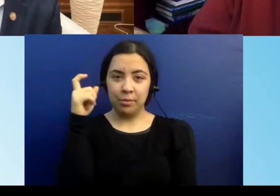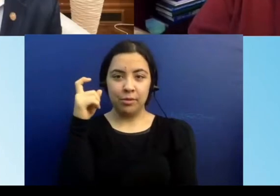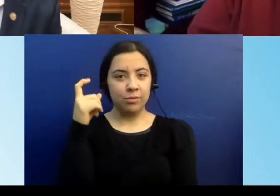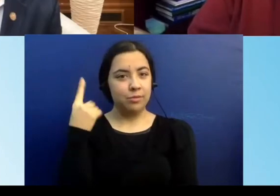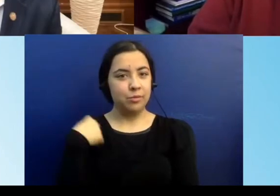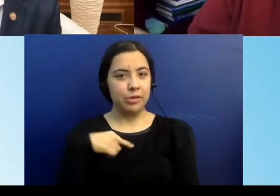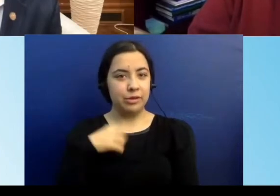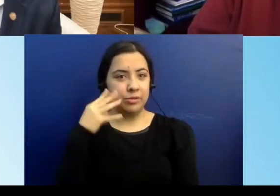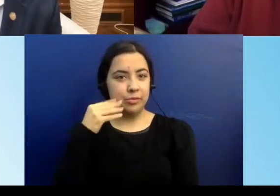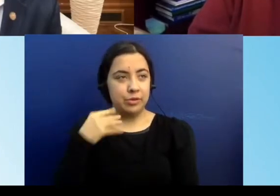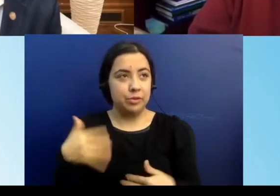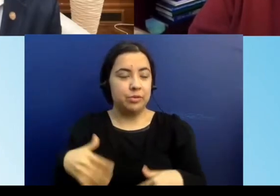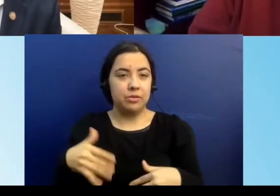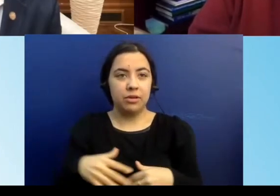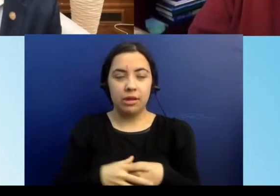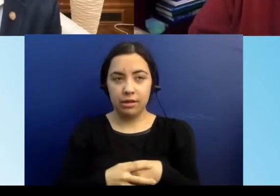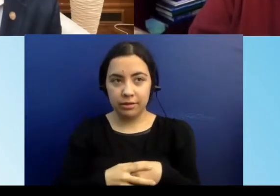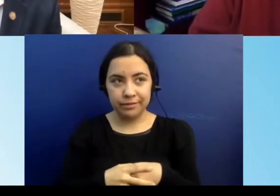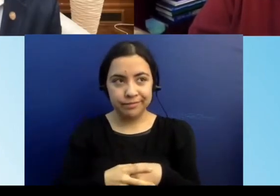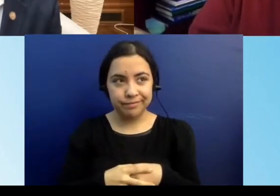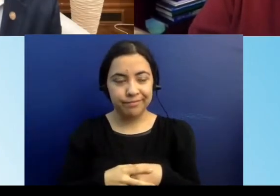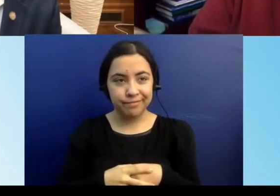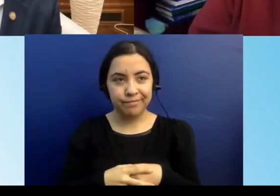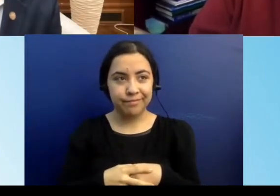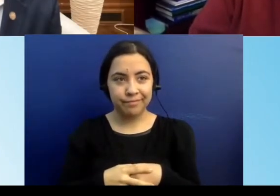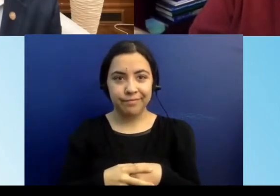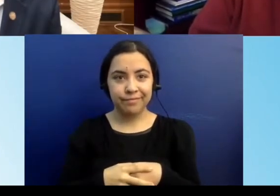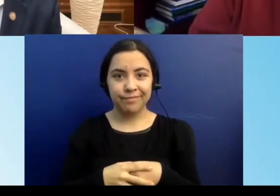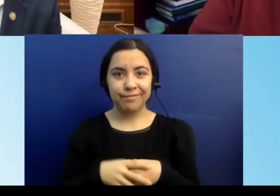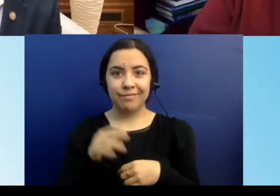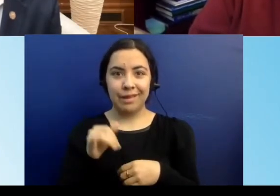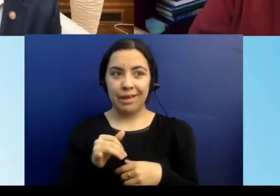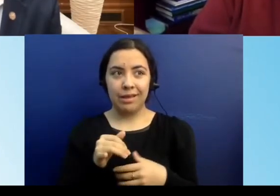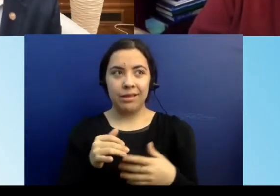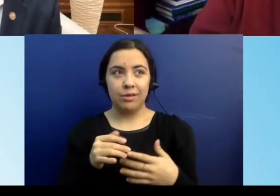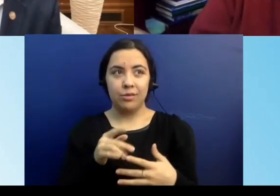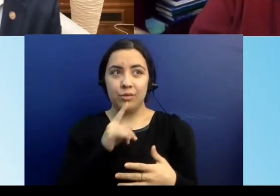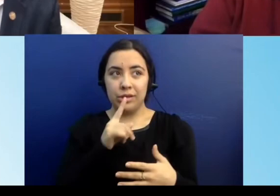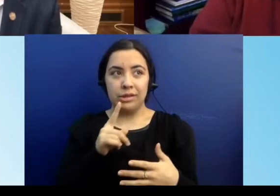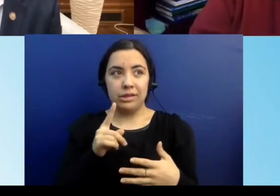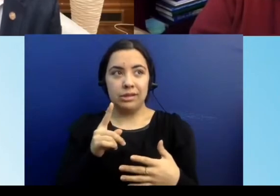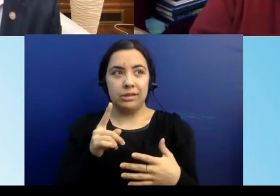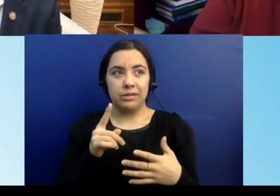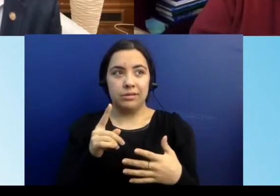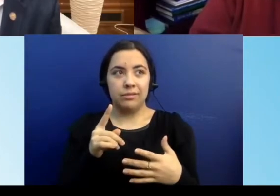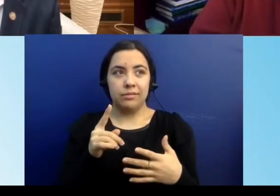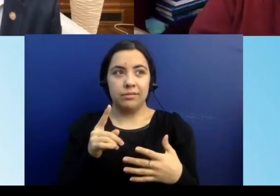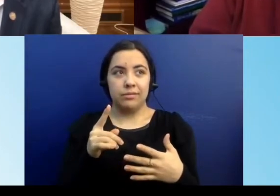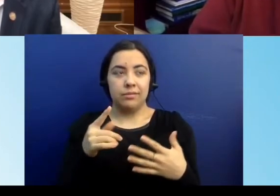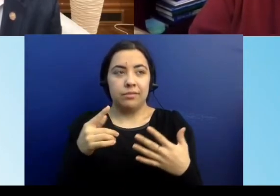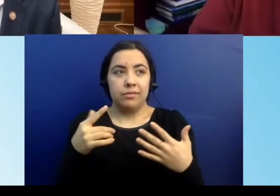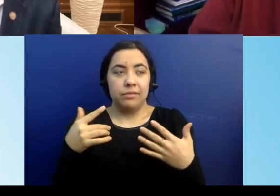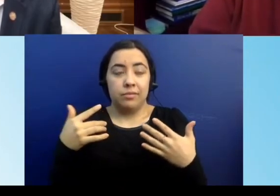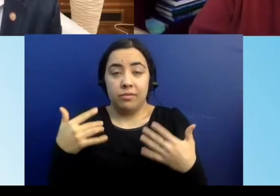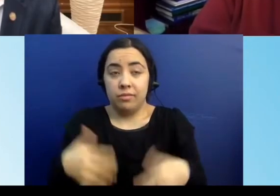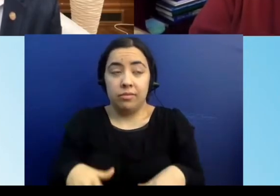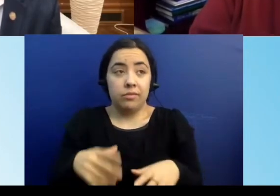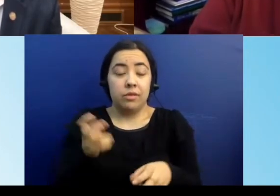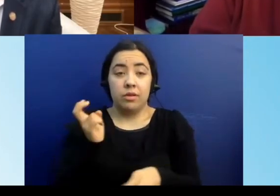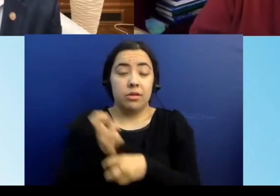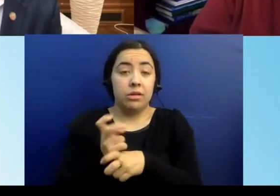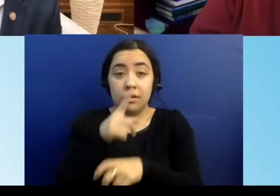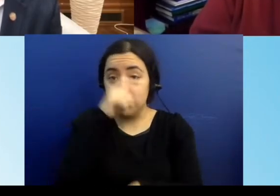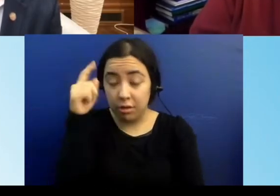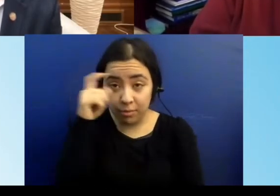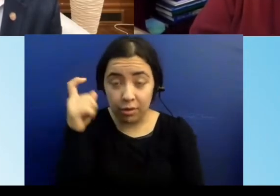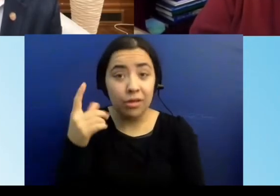experiencing those, you know, the really all summer, and it continues even today, but experiencing